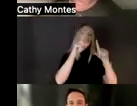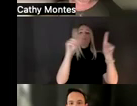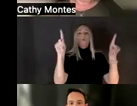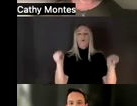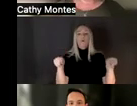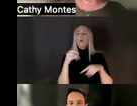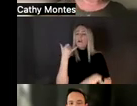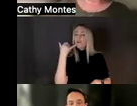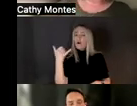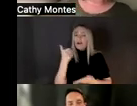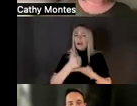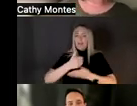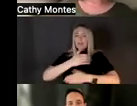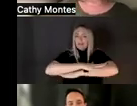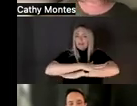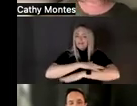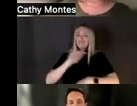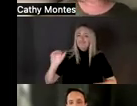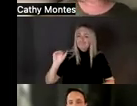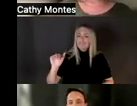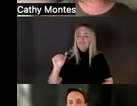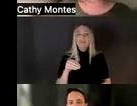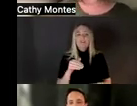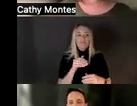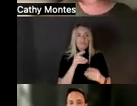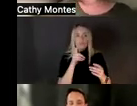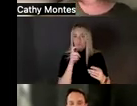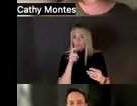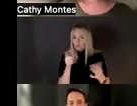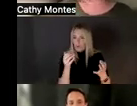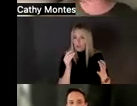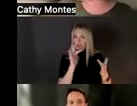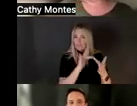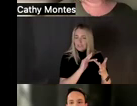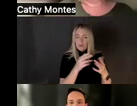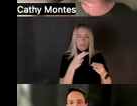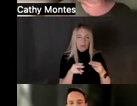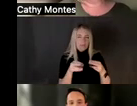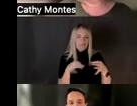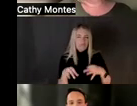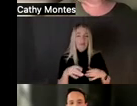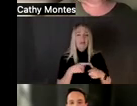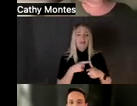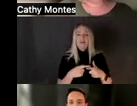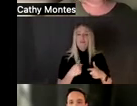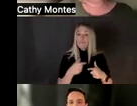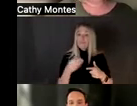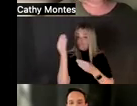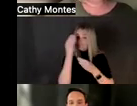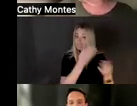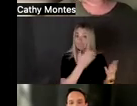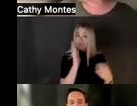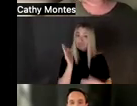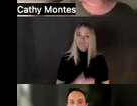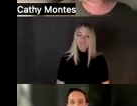desk, and with the staff member you want to reach, brief description, and we'll make sure that message gets